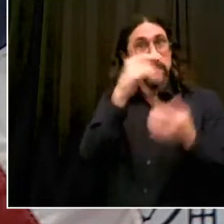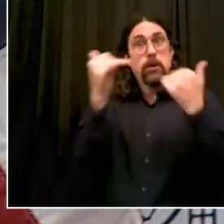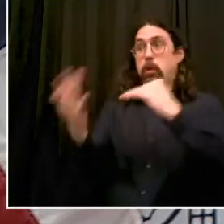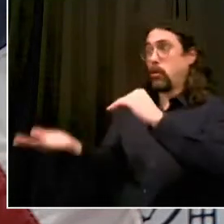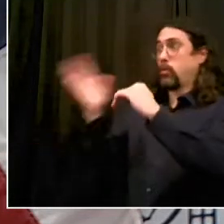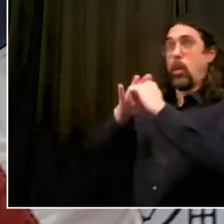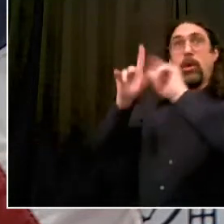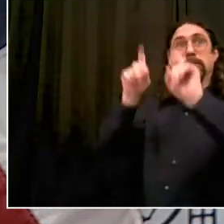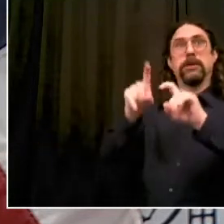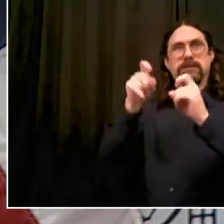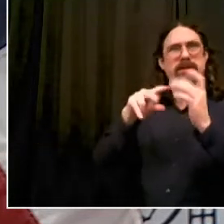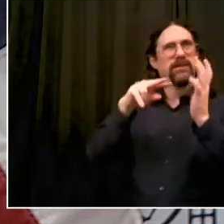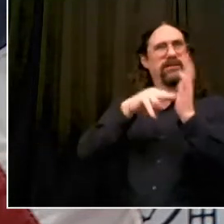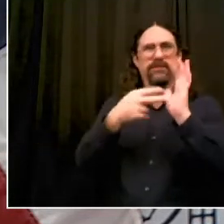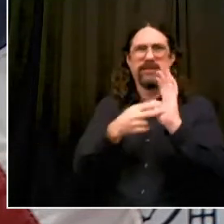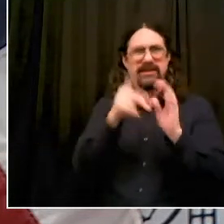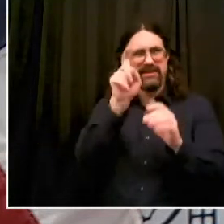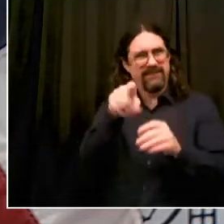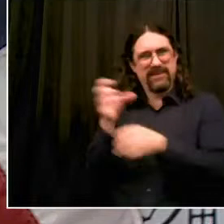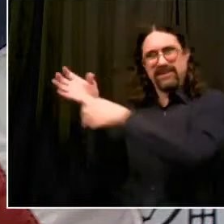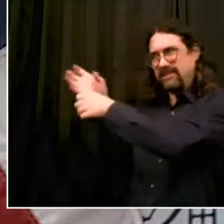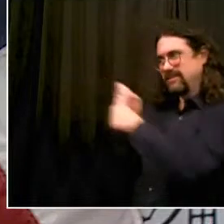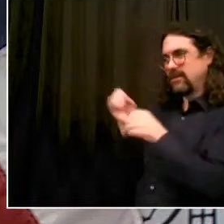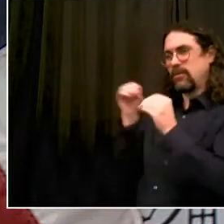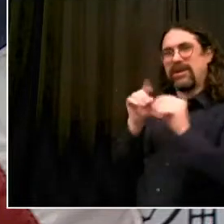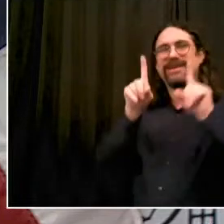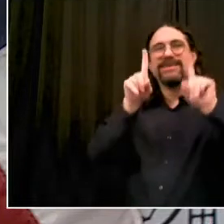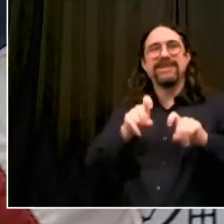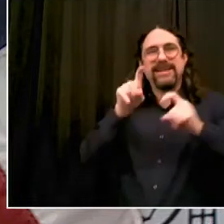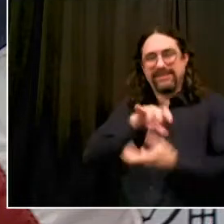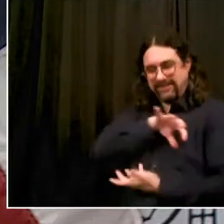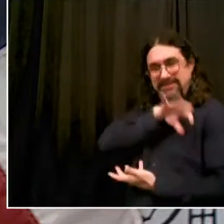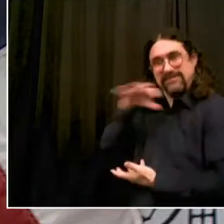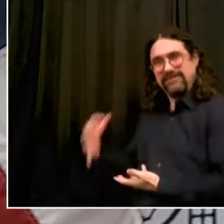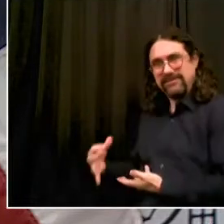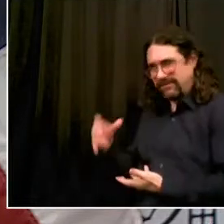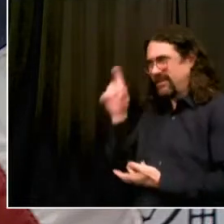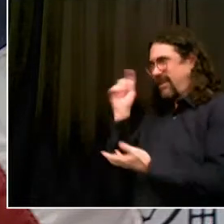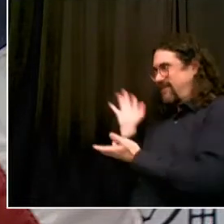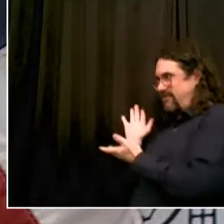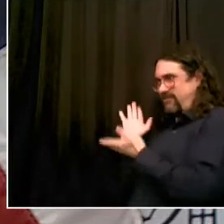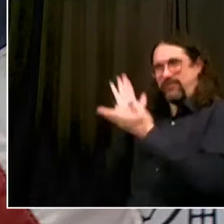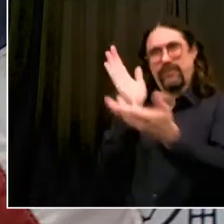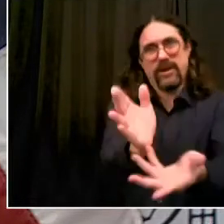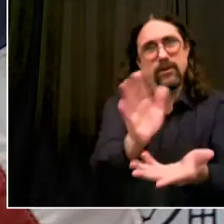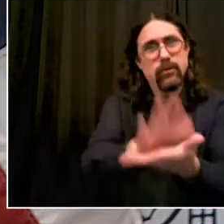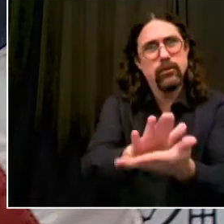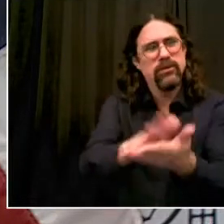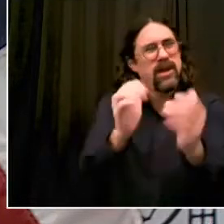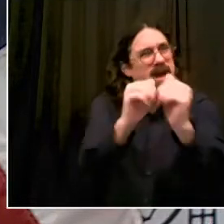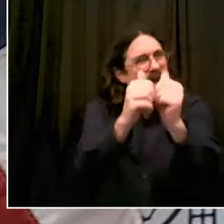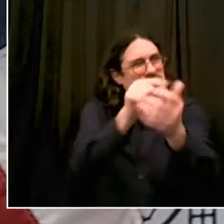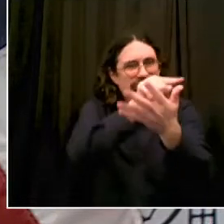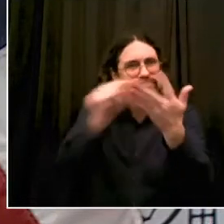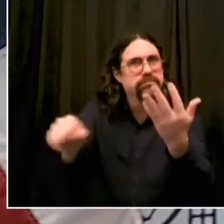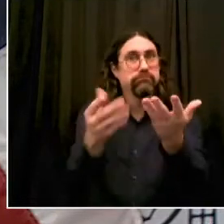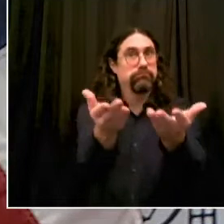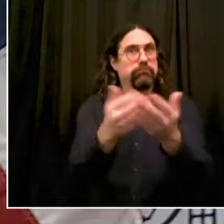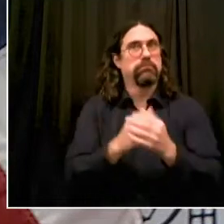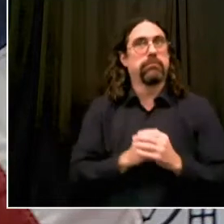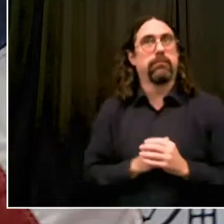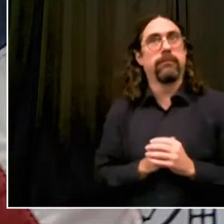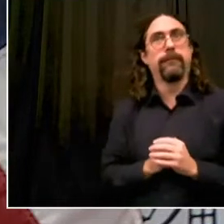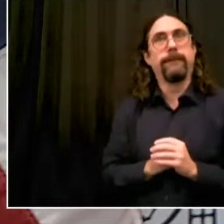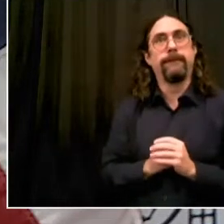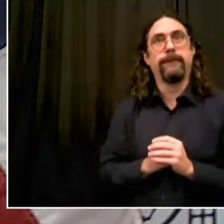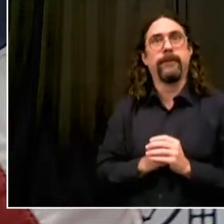of what we have really had to focus on in the last week or so, is perfecting this approach. A lot of conversations over